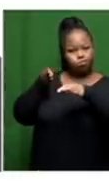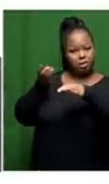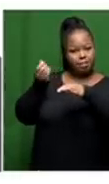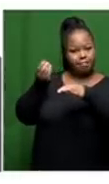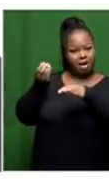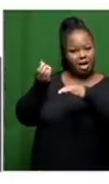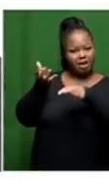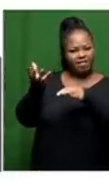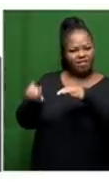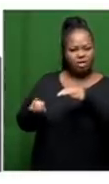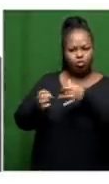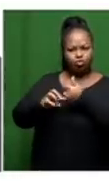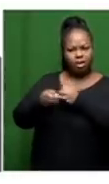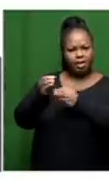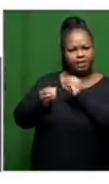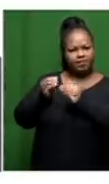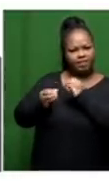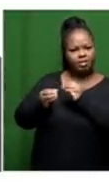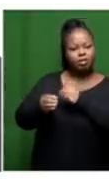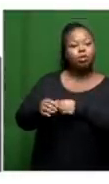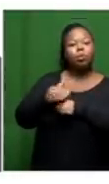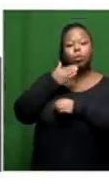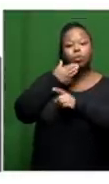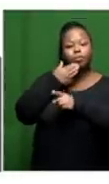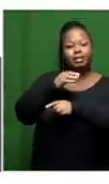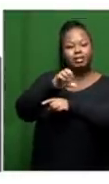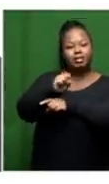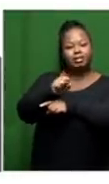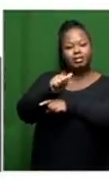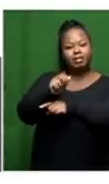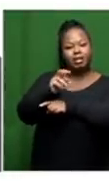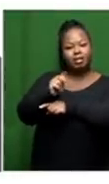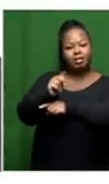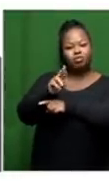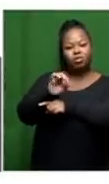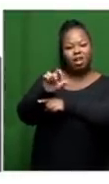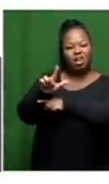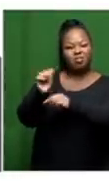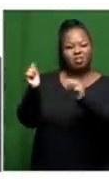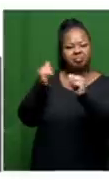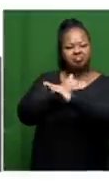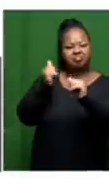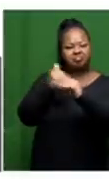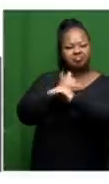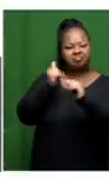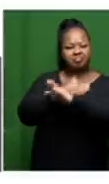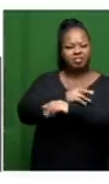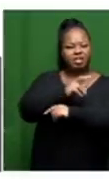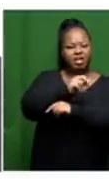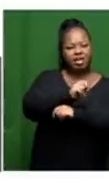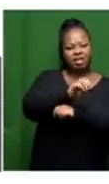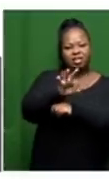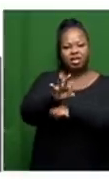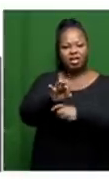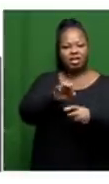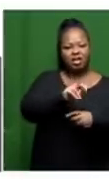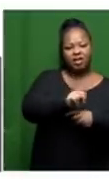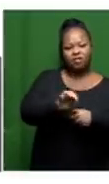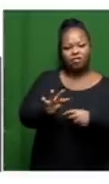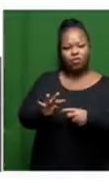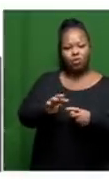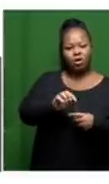keep roads in good order is SANRAL, which is the national highways, your N3s, your N4s, N12s, and so on.